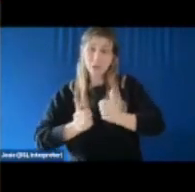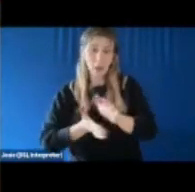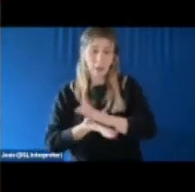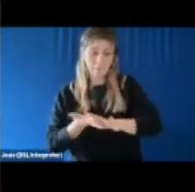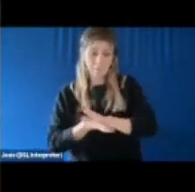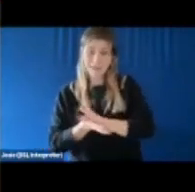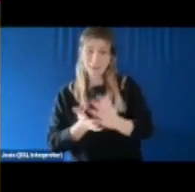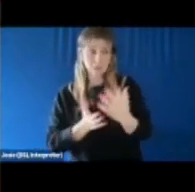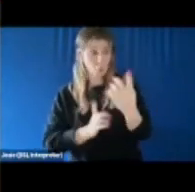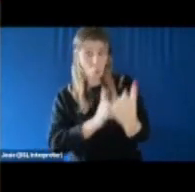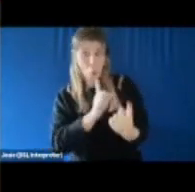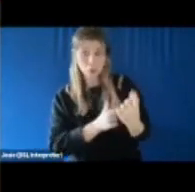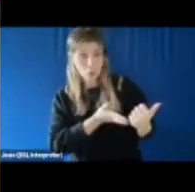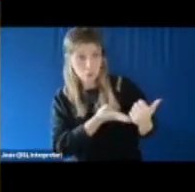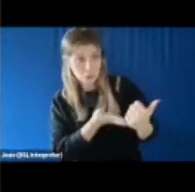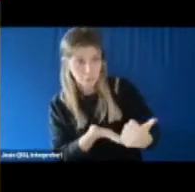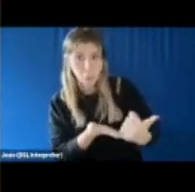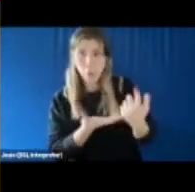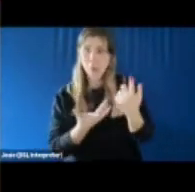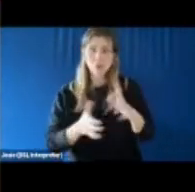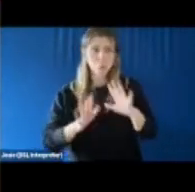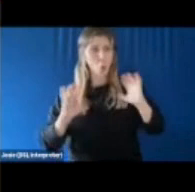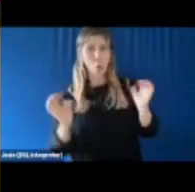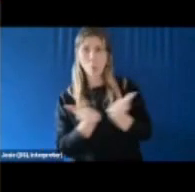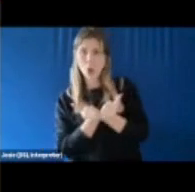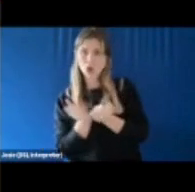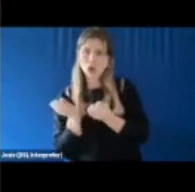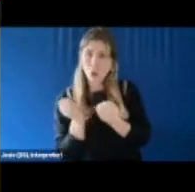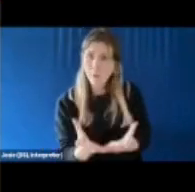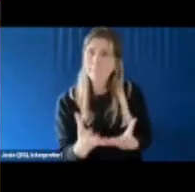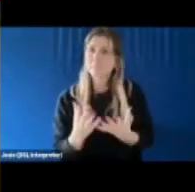and develop partnerships with other organizations in the sector.